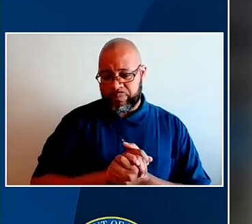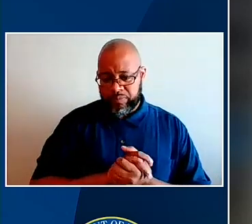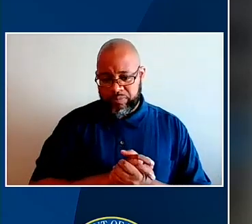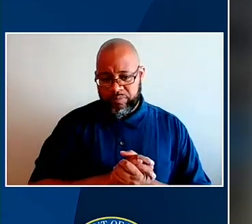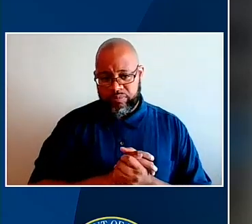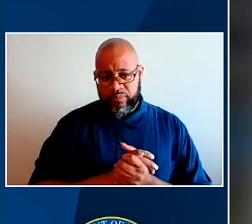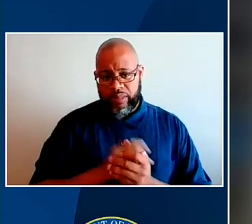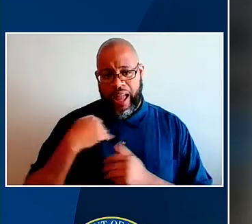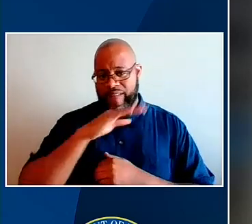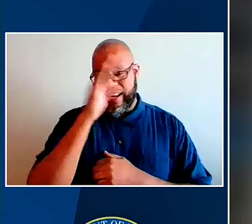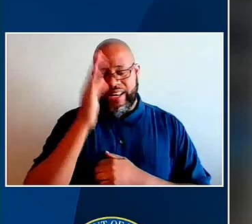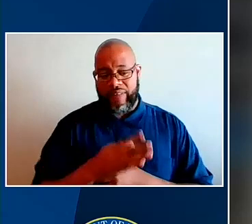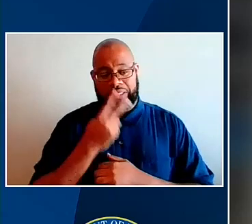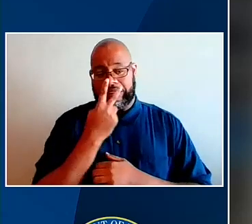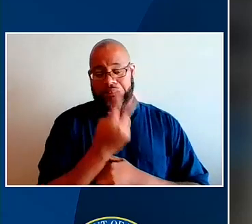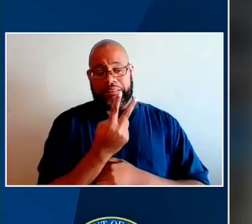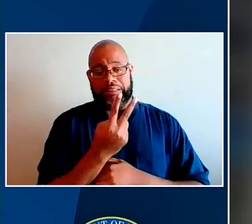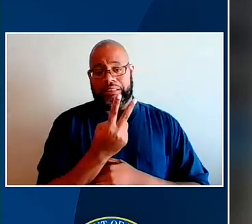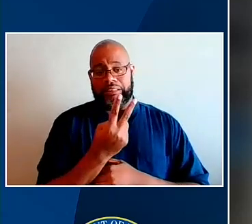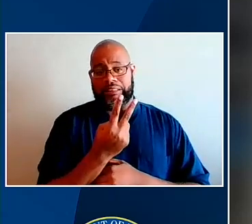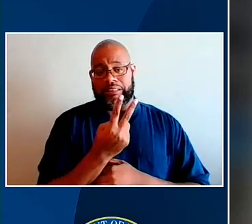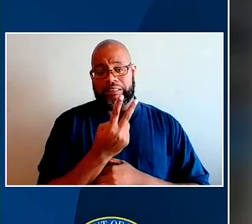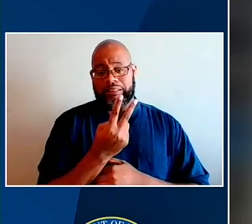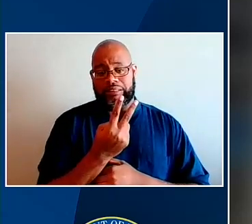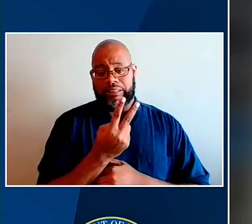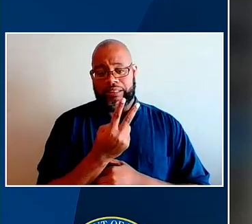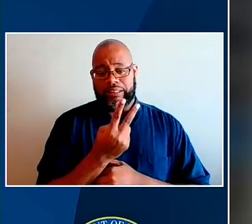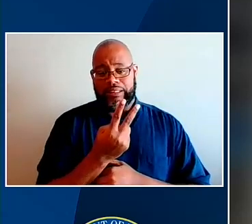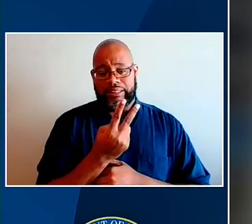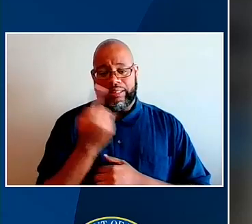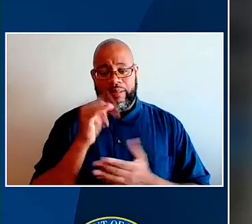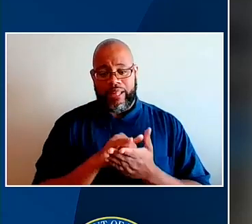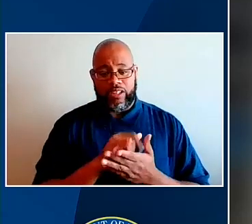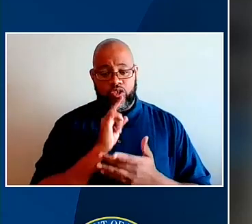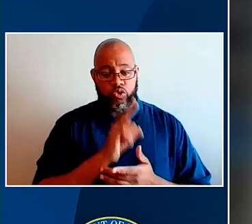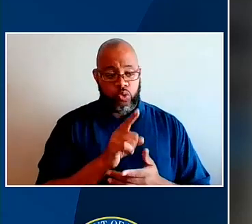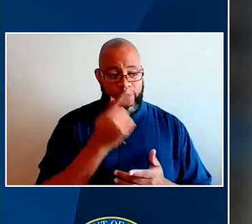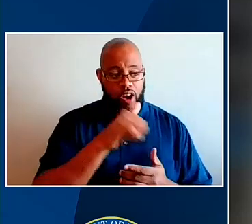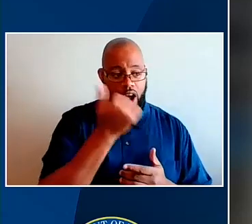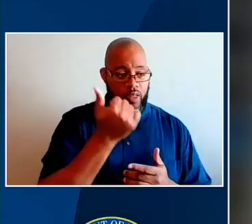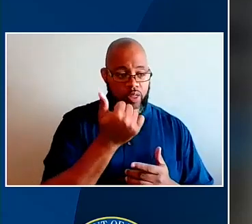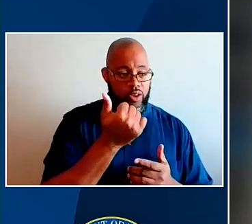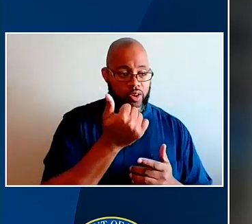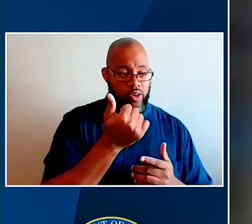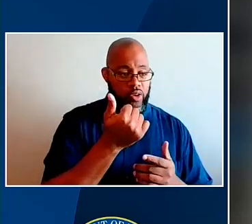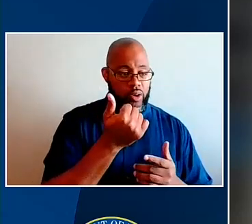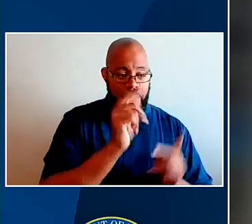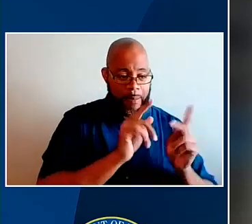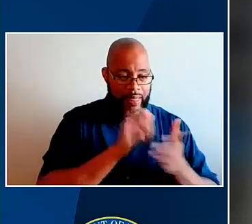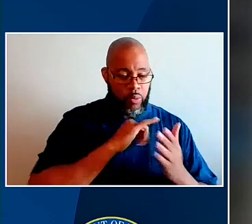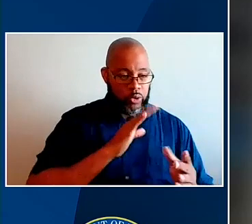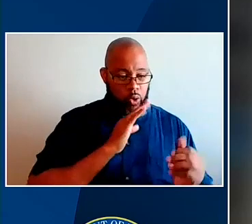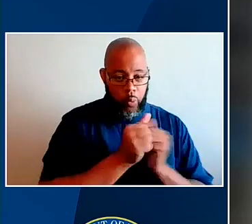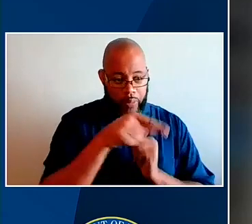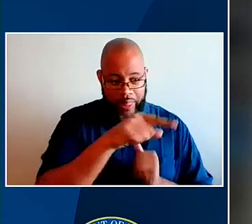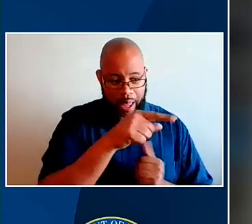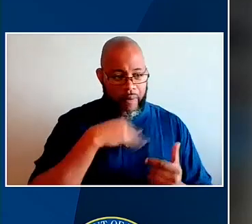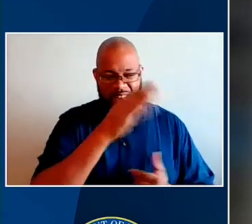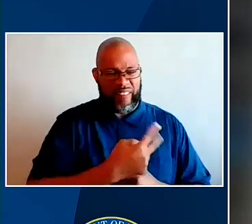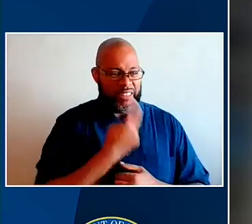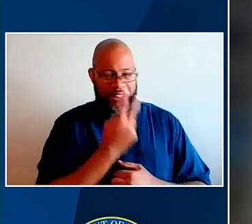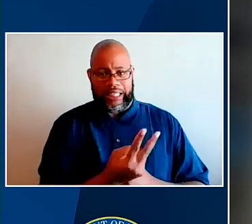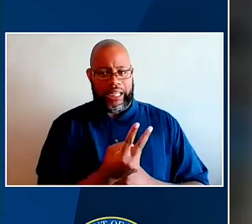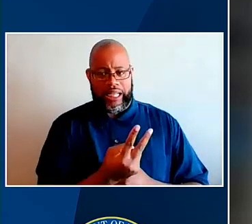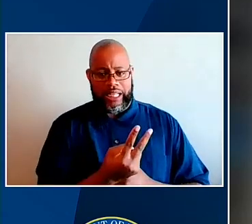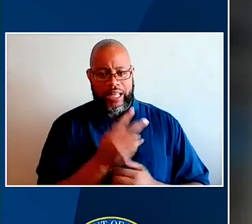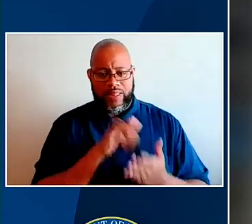I've never come across them. I think the same was true for Robin and other legal aid folks that we talked to, that we've never seen